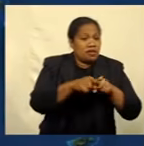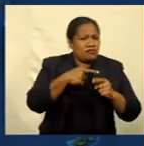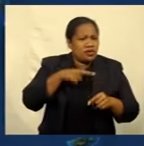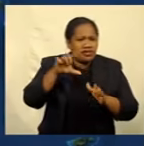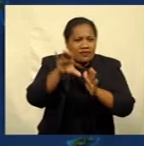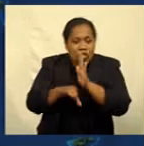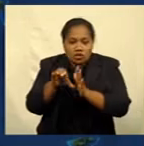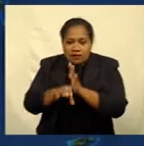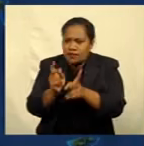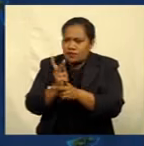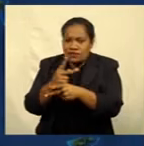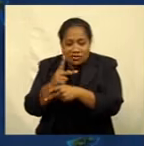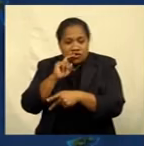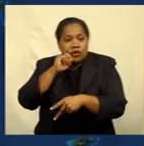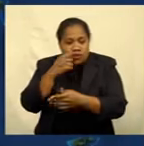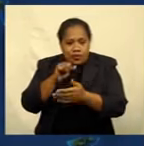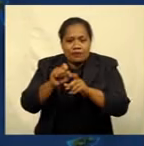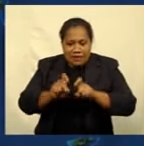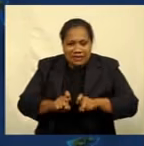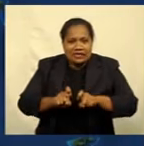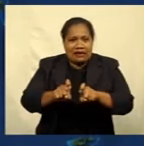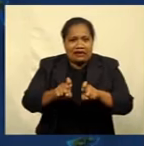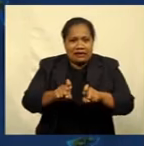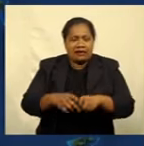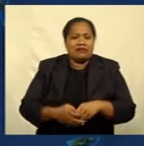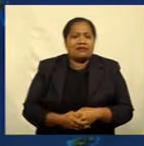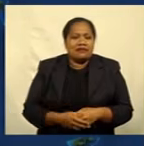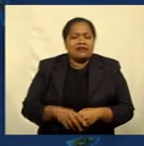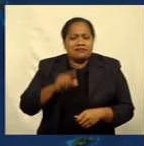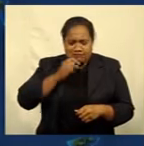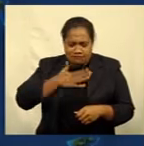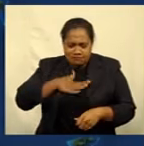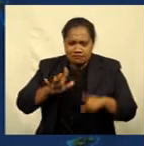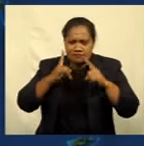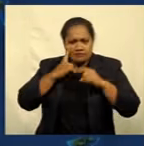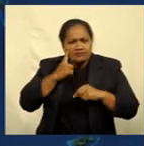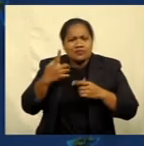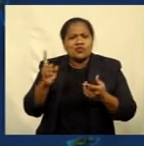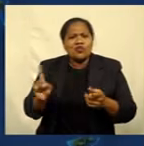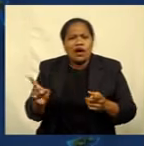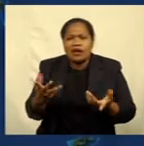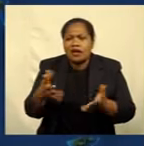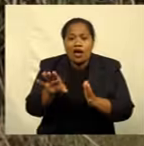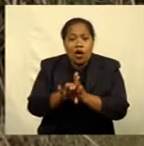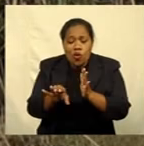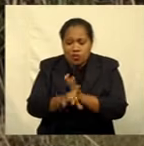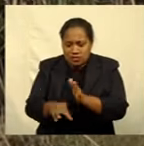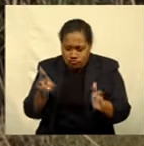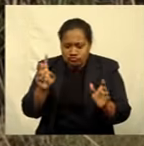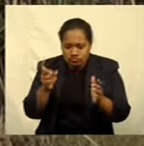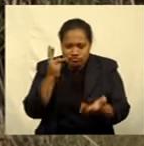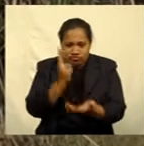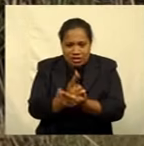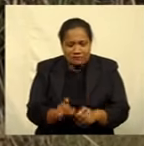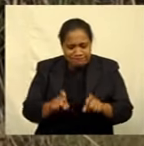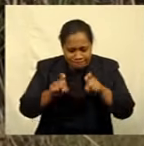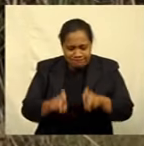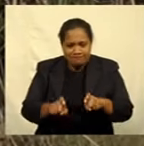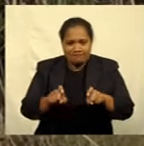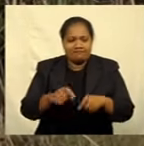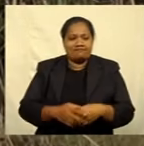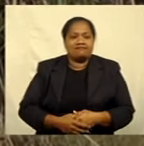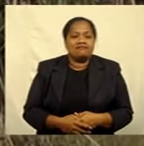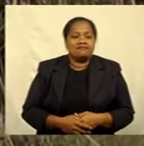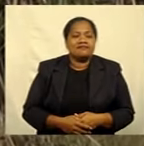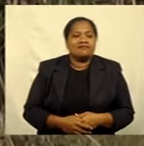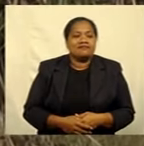production would be maintained, and we would love to see that the costs are really maintained. They're also grateful for the help to